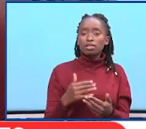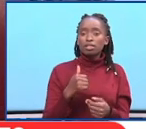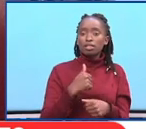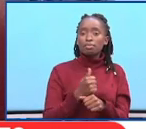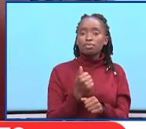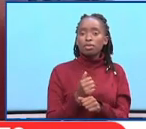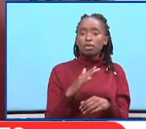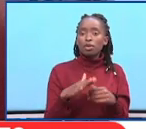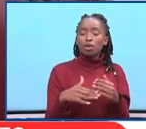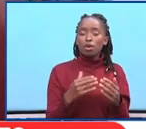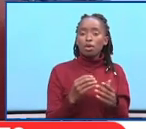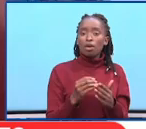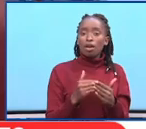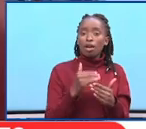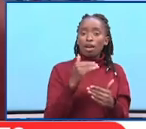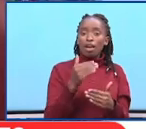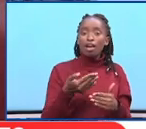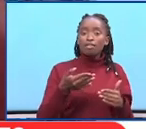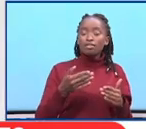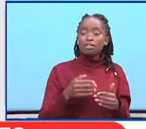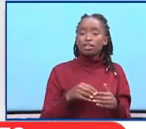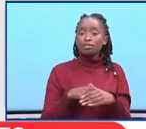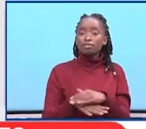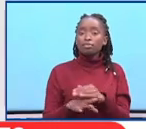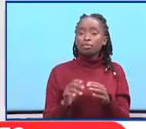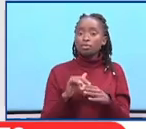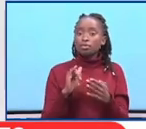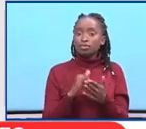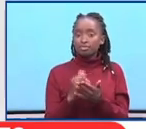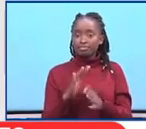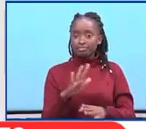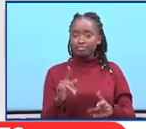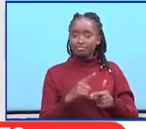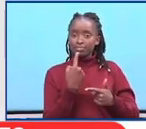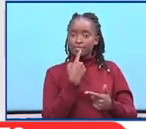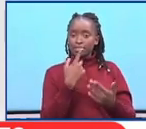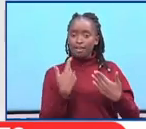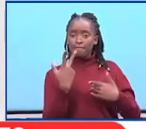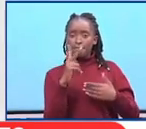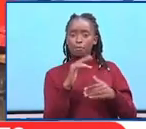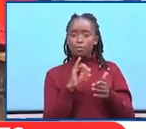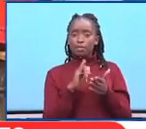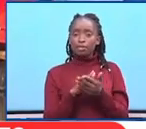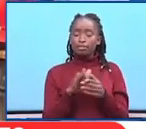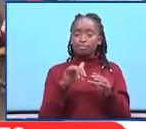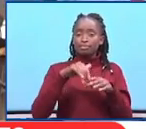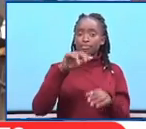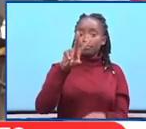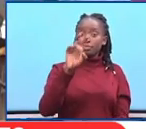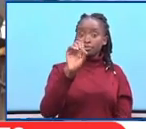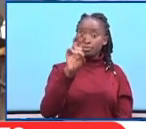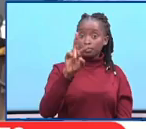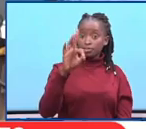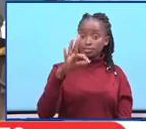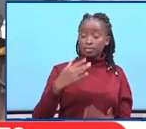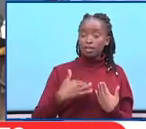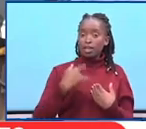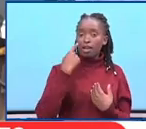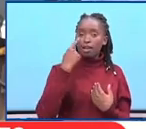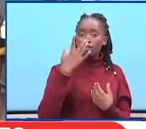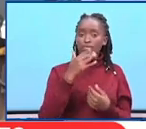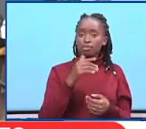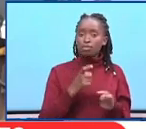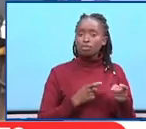losses. The crucial meeting also saw the cabinet approving the Gambling Policy 2023, the Gambling Control